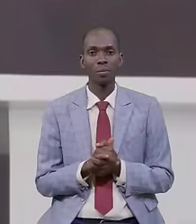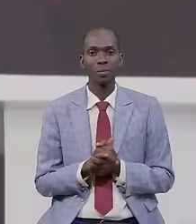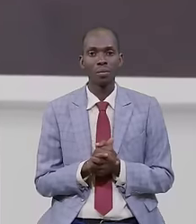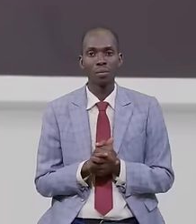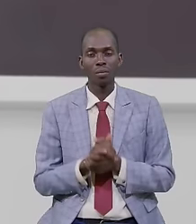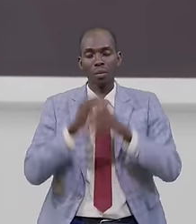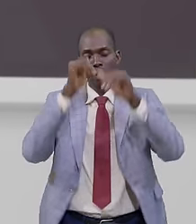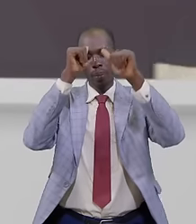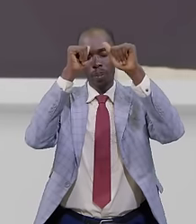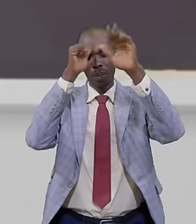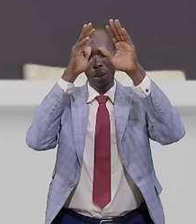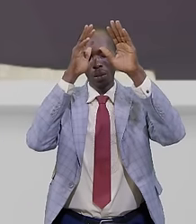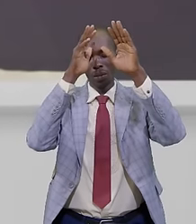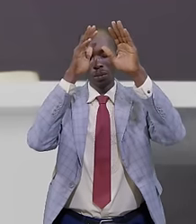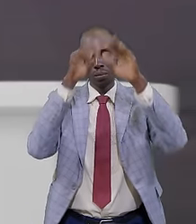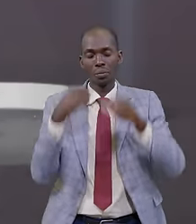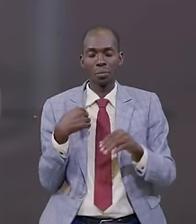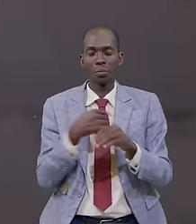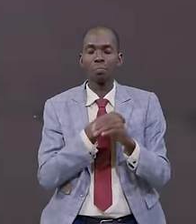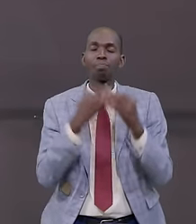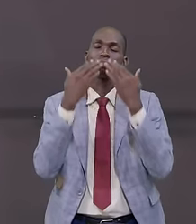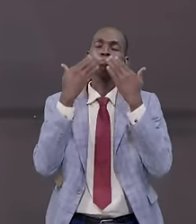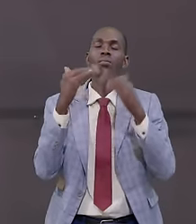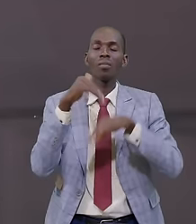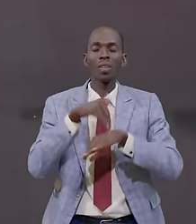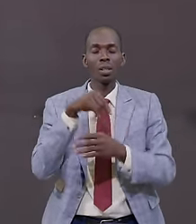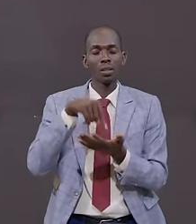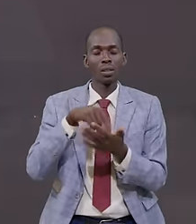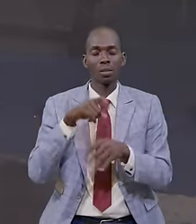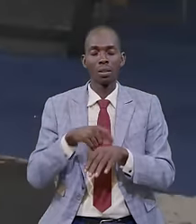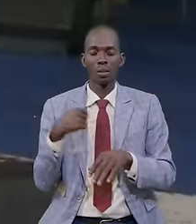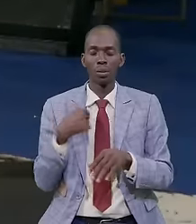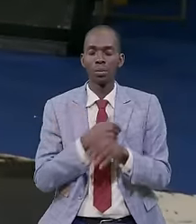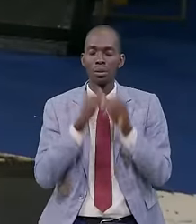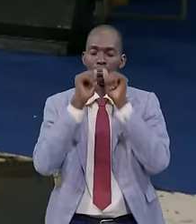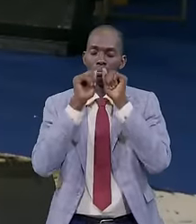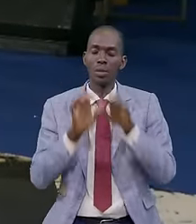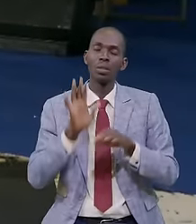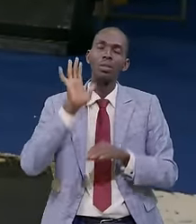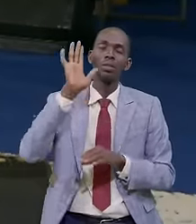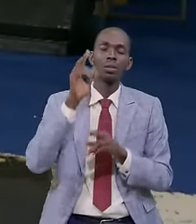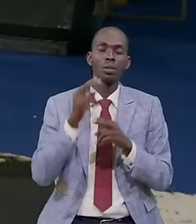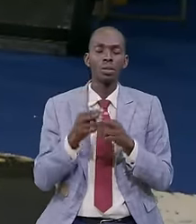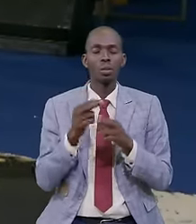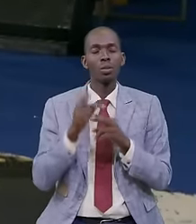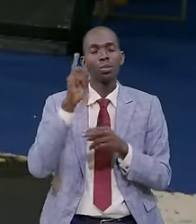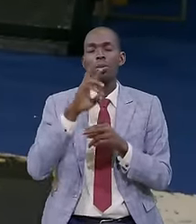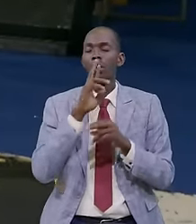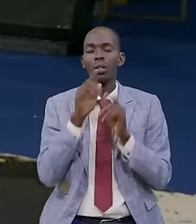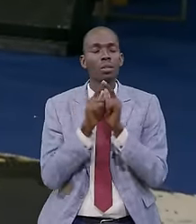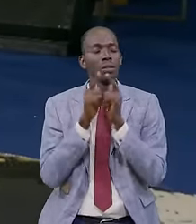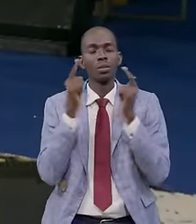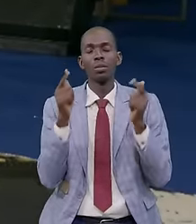Father, we thank you at this time. We bless your name. You are great. You